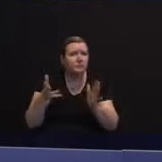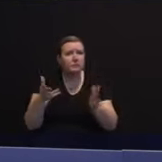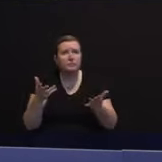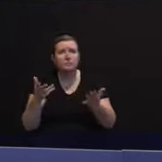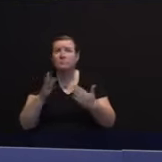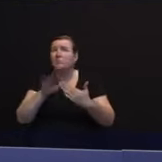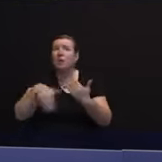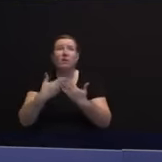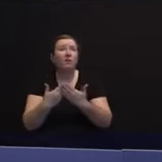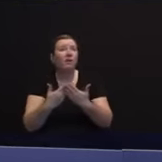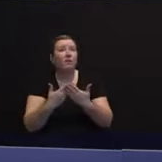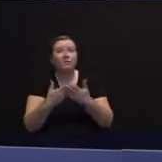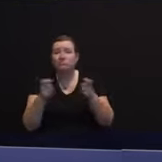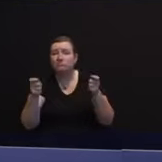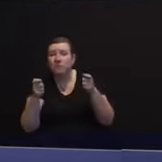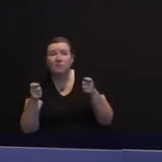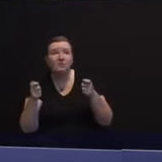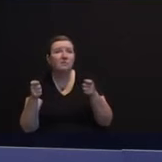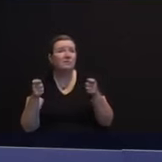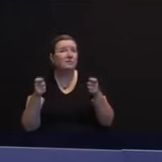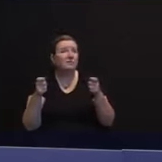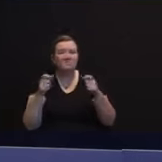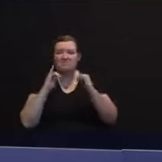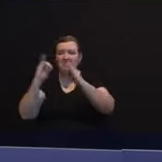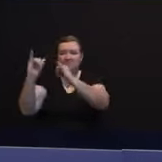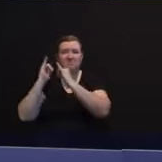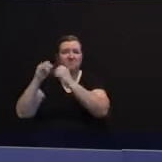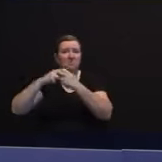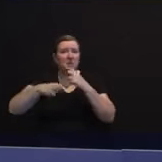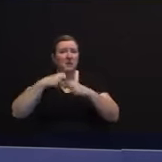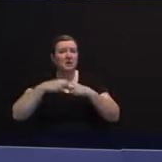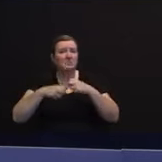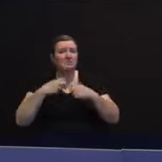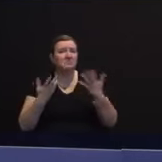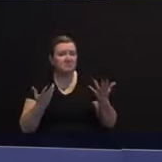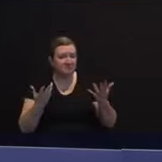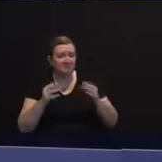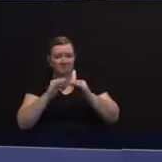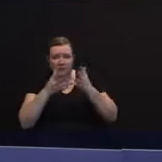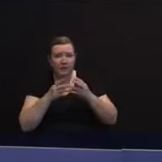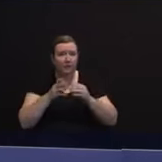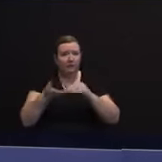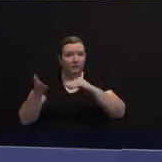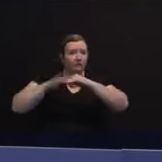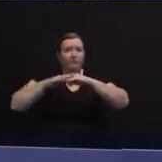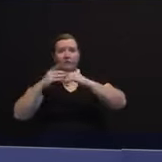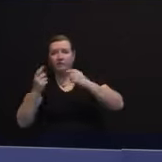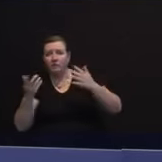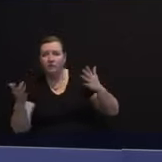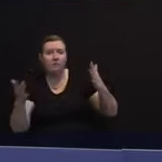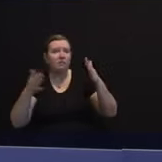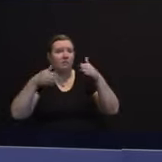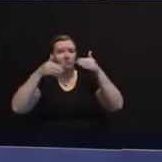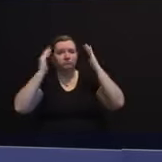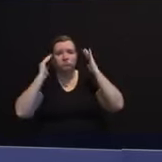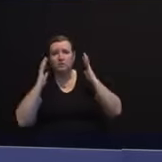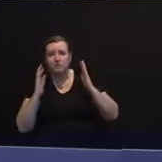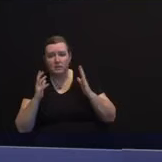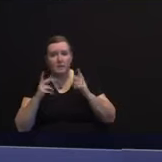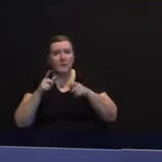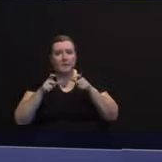Increasing cases, community spread are in all our states. Gatherings of individuals continue to spread this